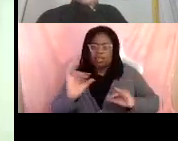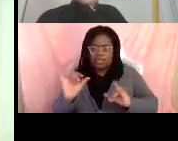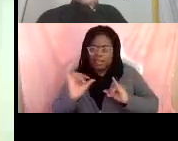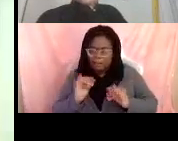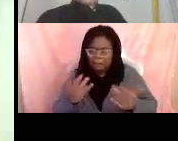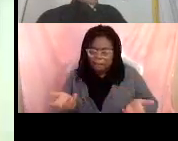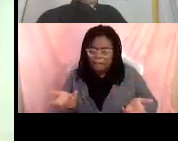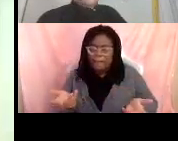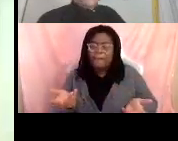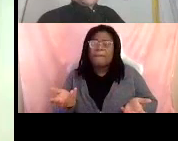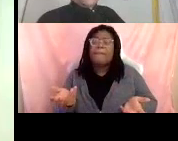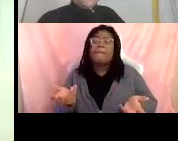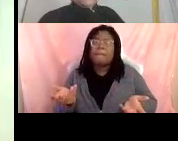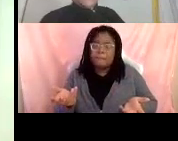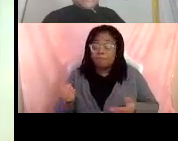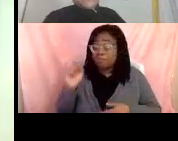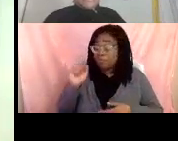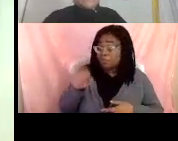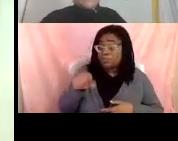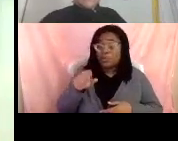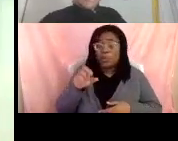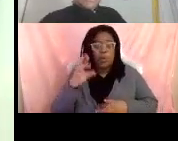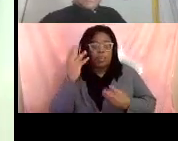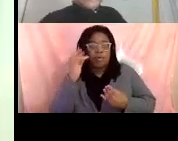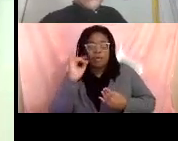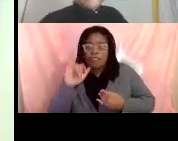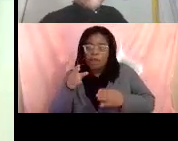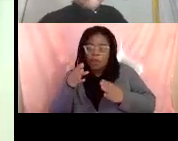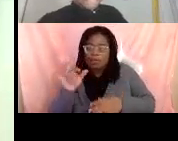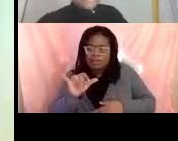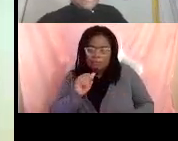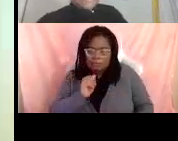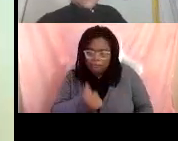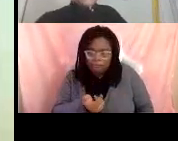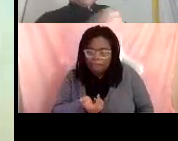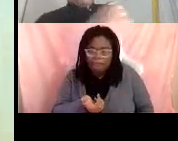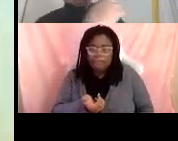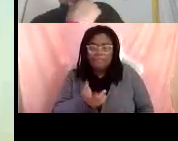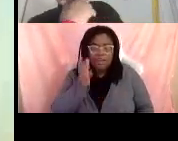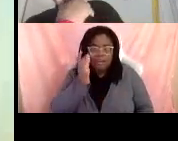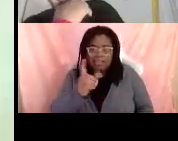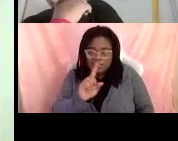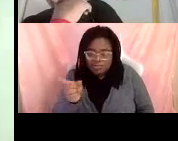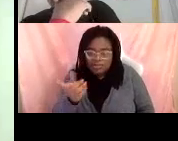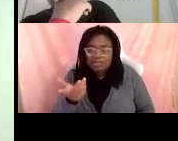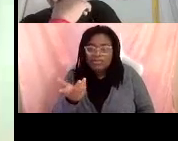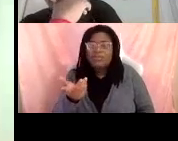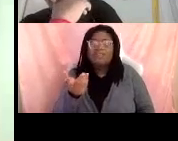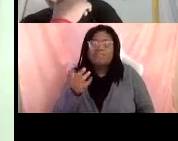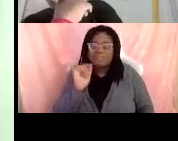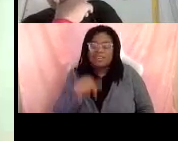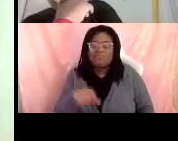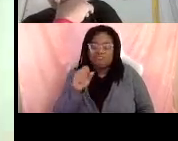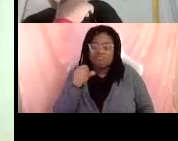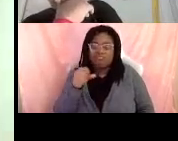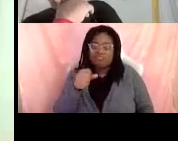or, Mhm. or to think about them in this context. Right. Together. So yeah,